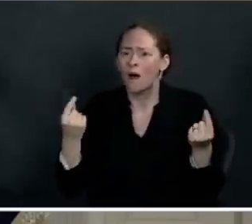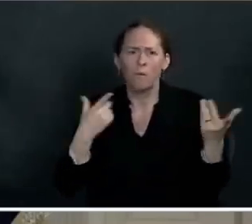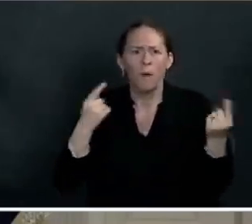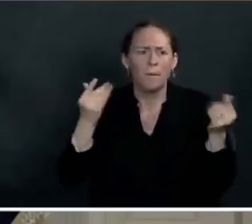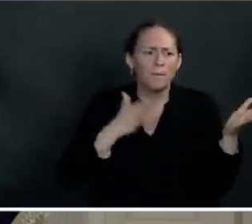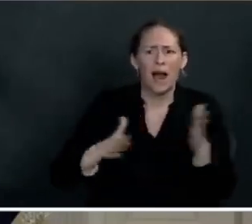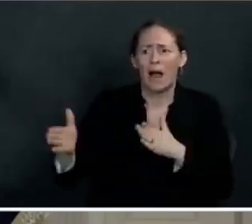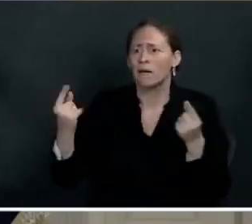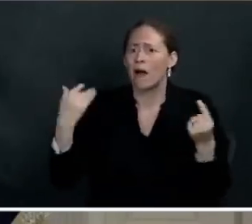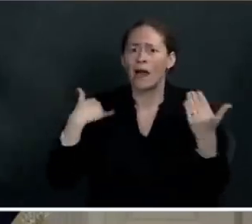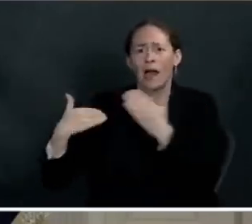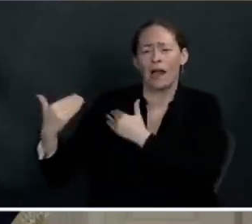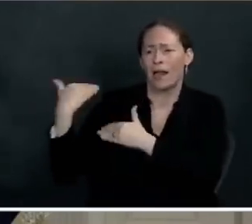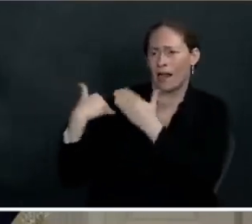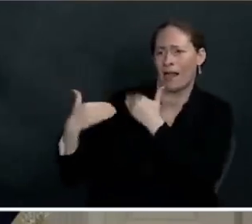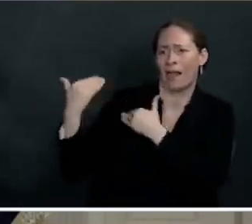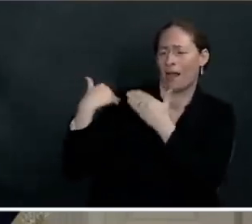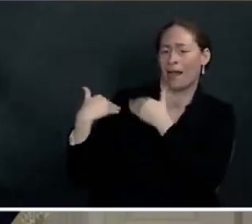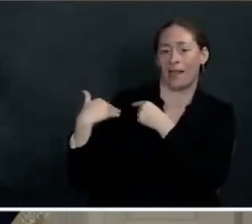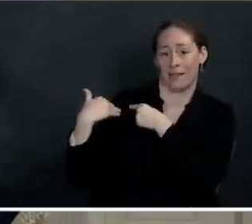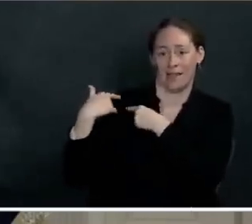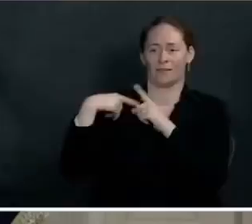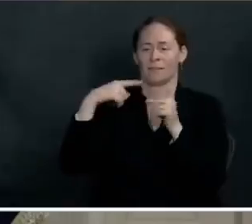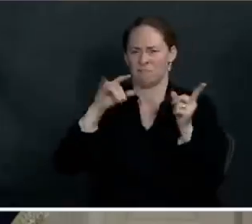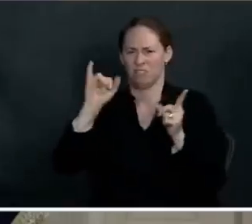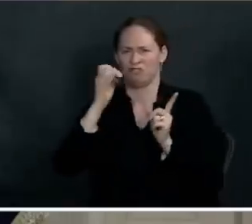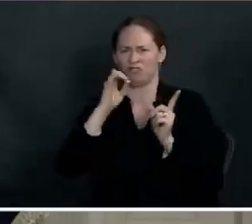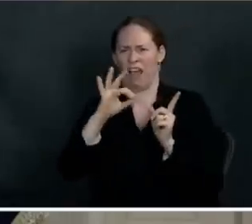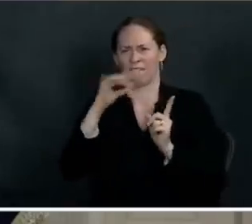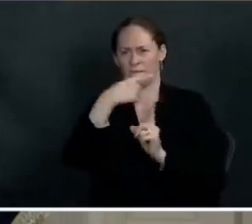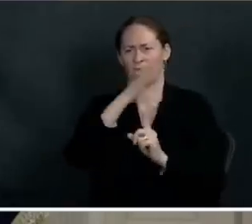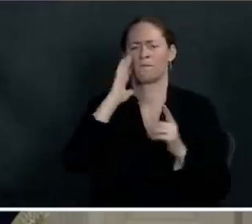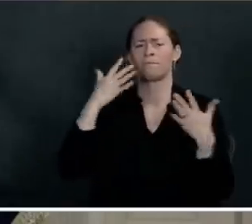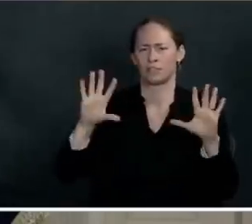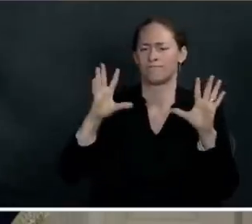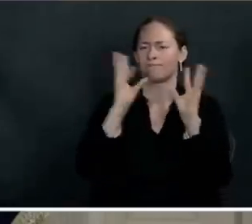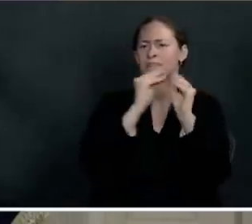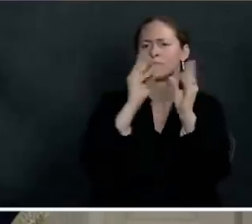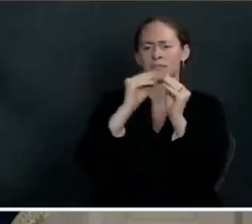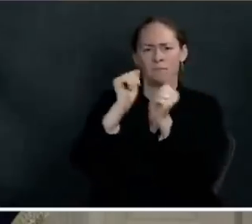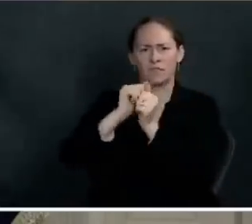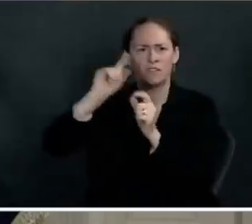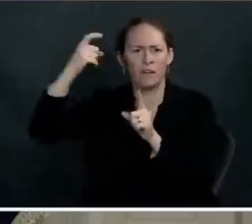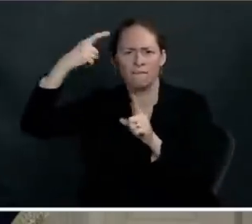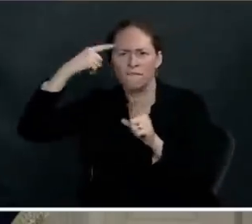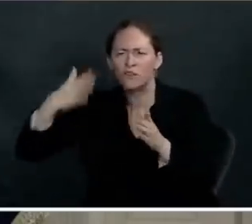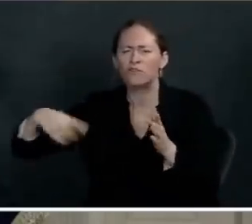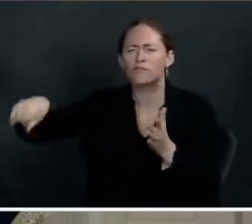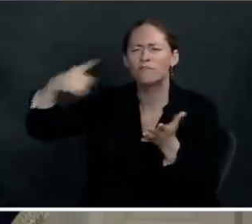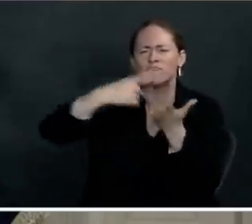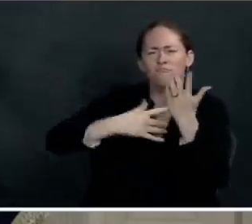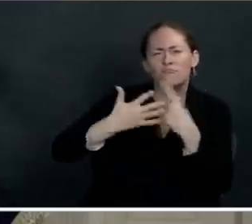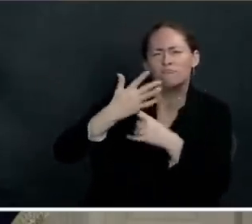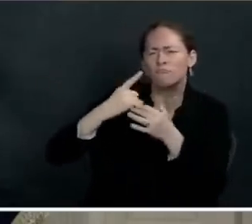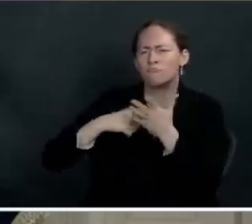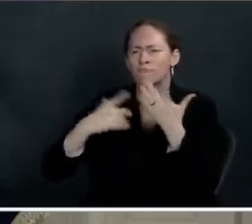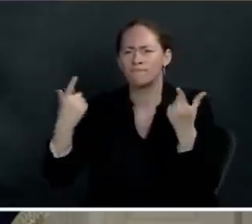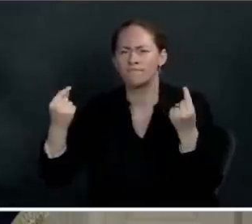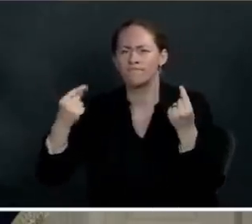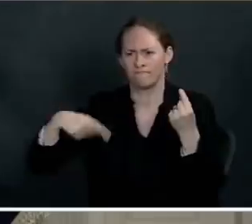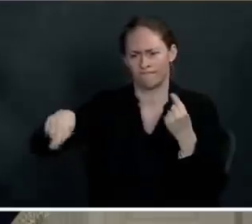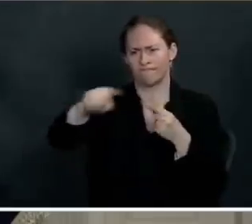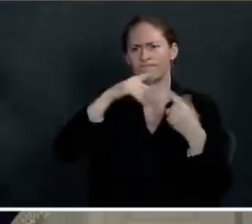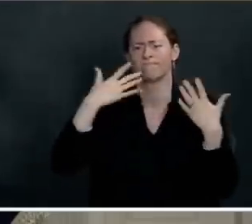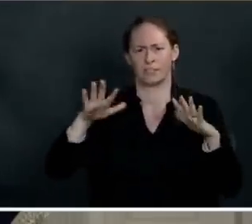Jeff had a meeting with the governors on Zoom and others, and I think we're getting this coordinated in a